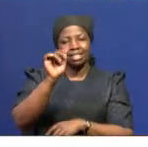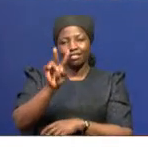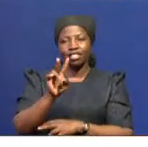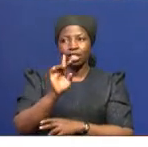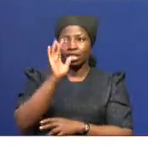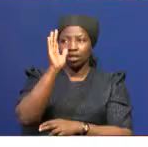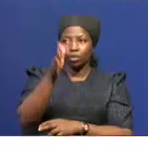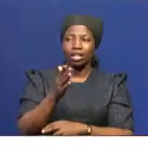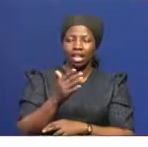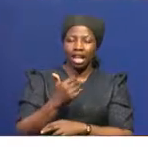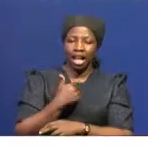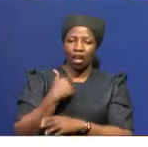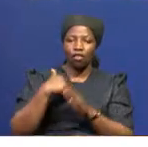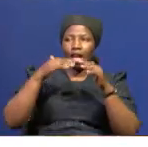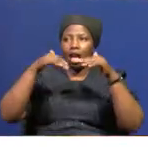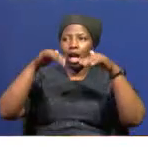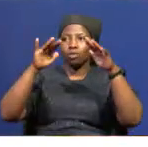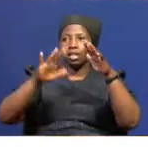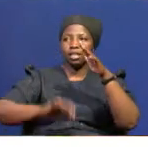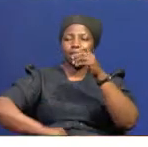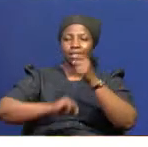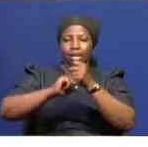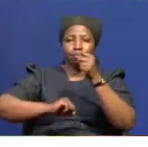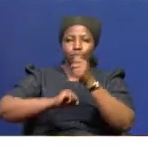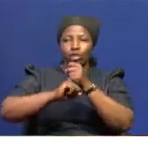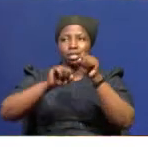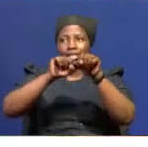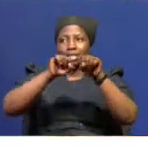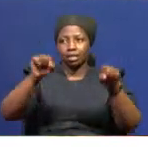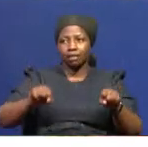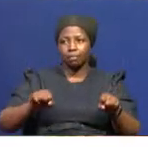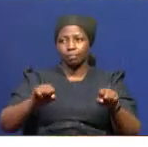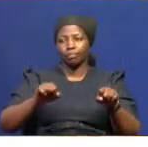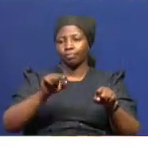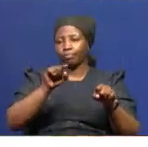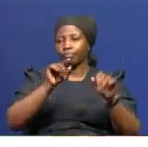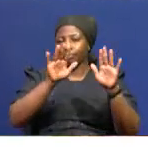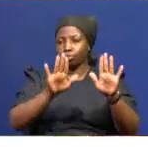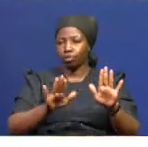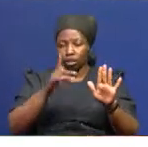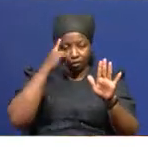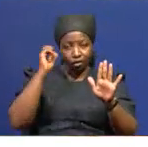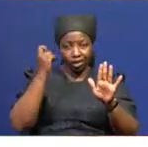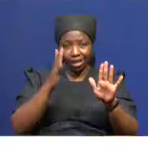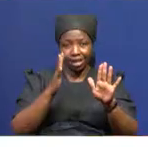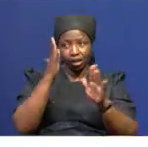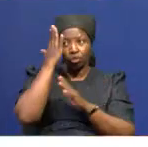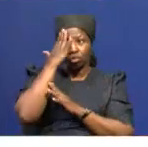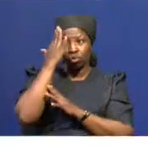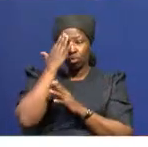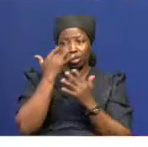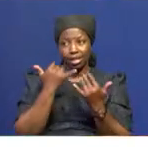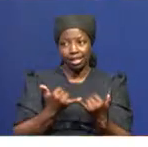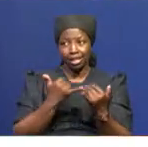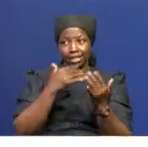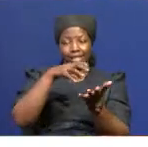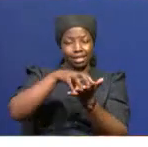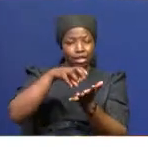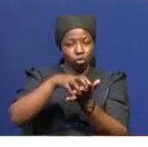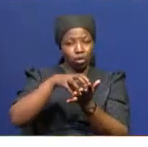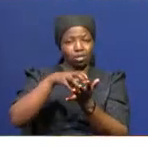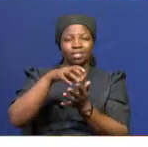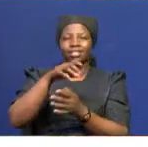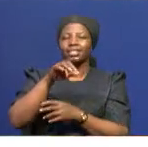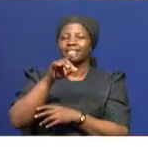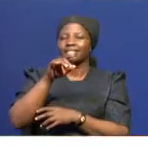have an external backup system. It's important for Kenyans to know that the current stations that have